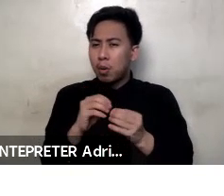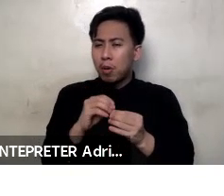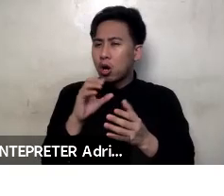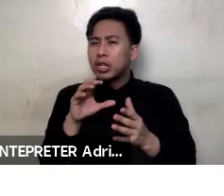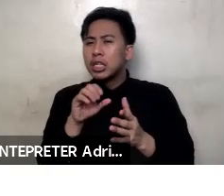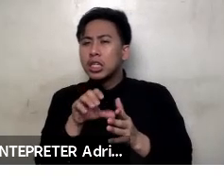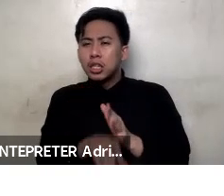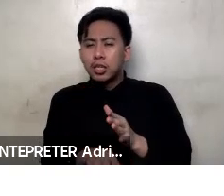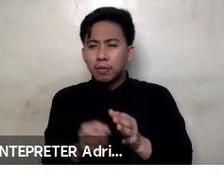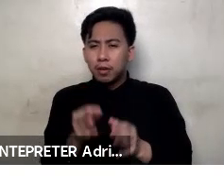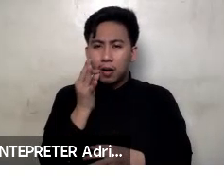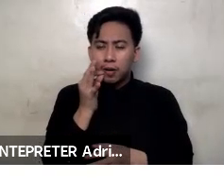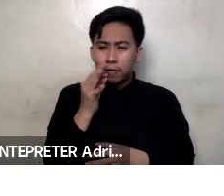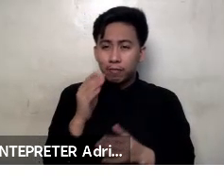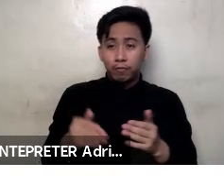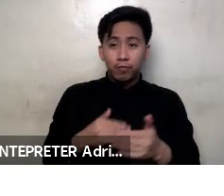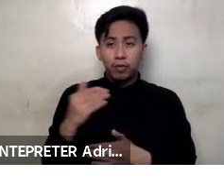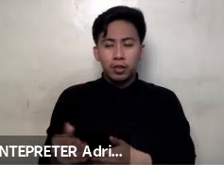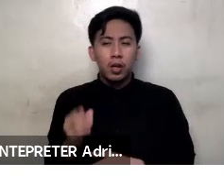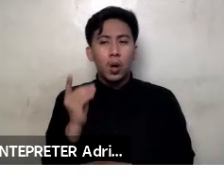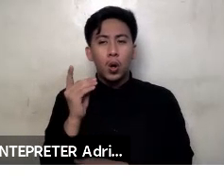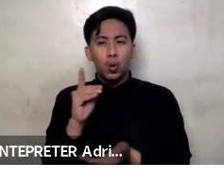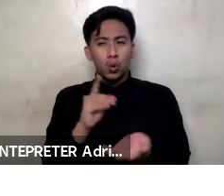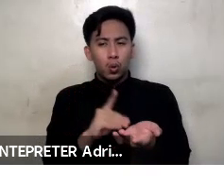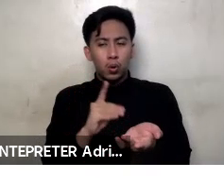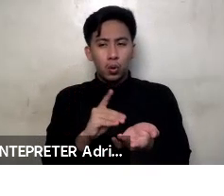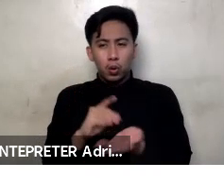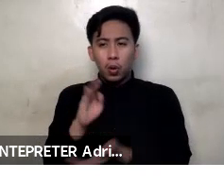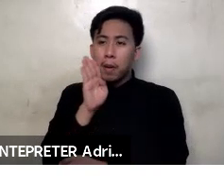continue the discussion. Dr. Barba, over to you, please.